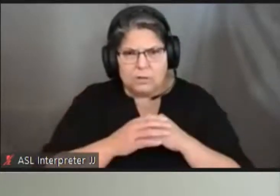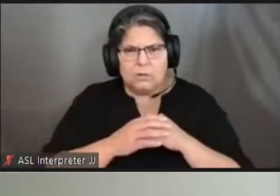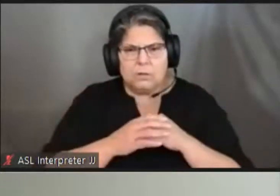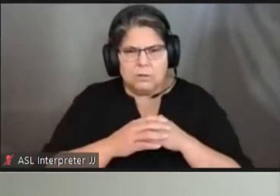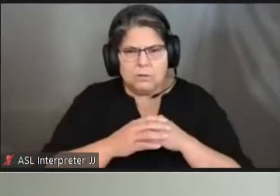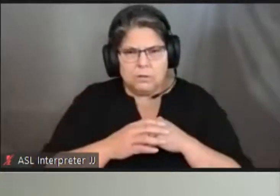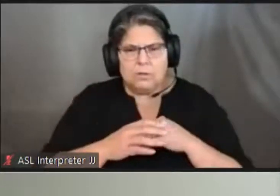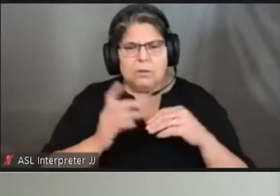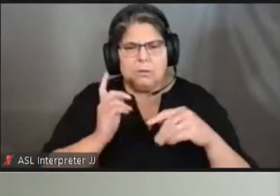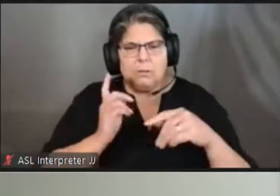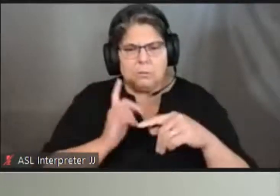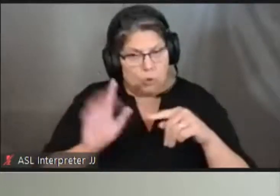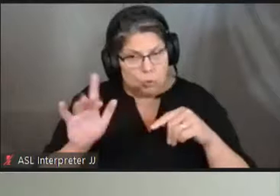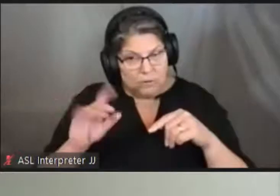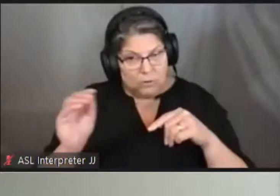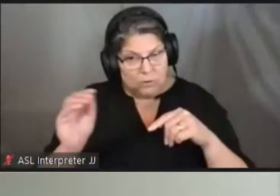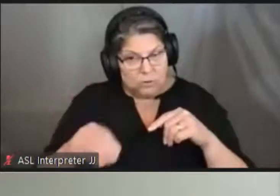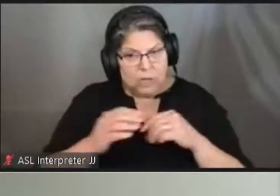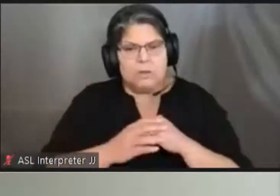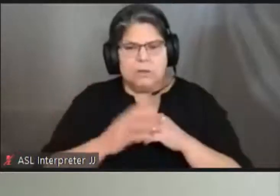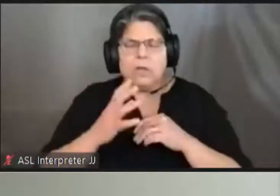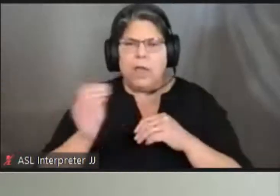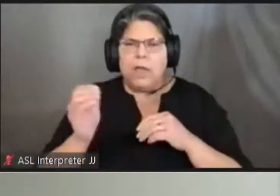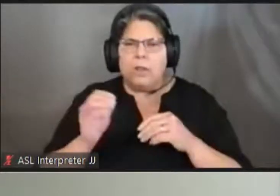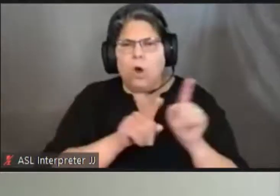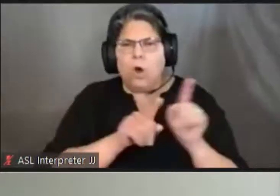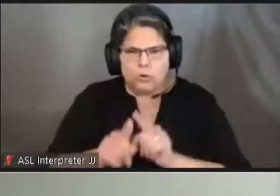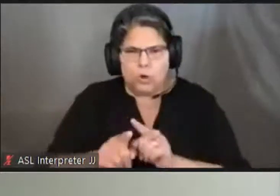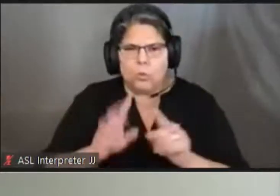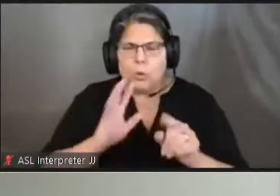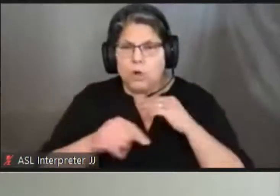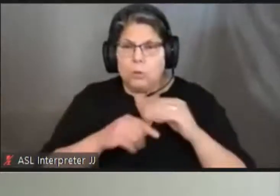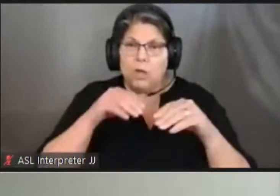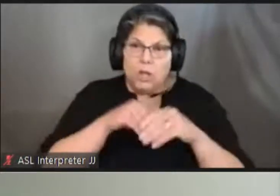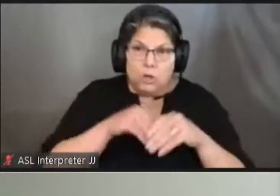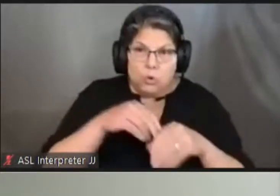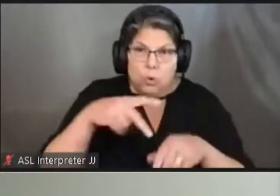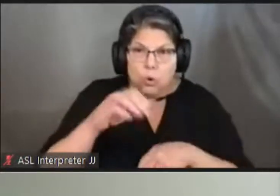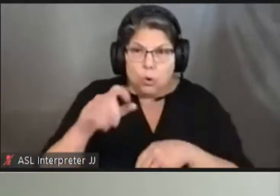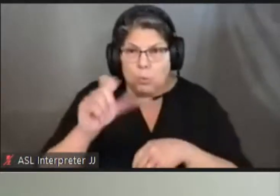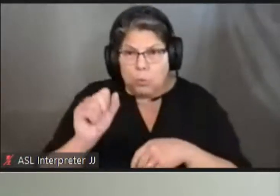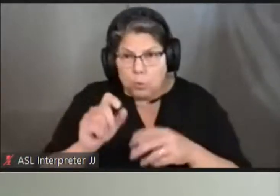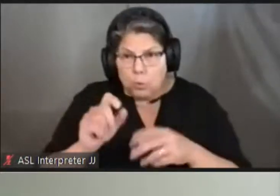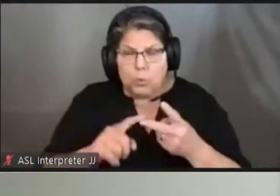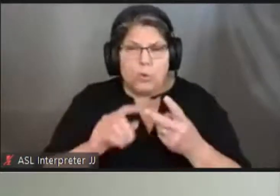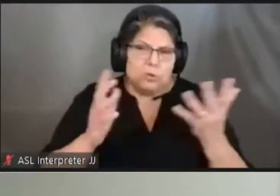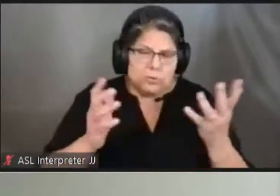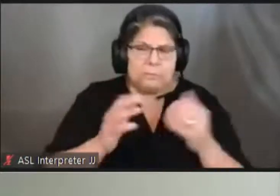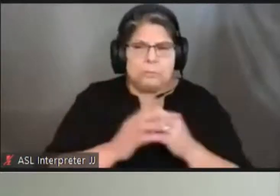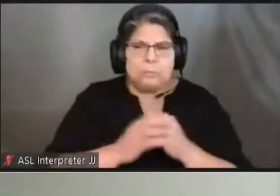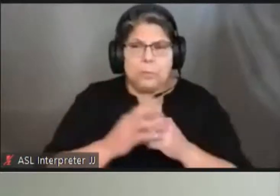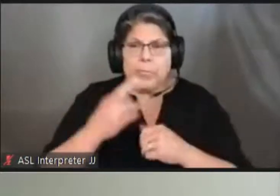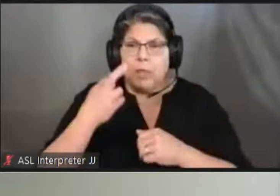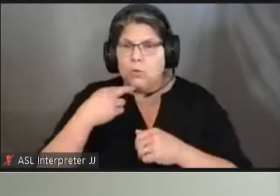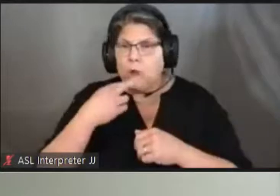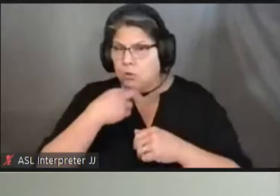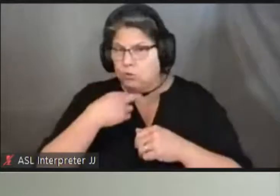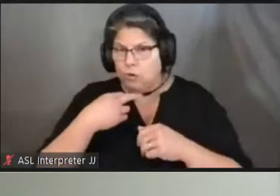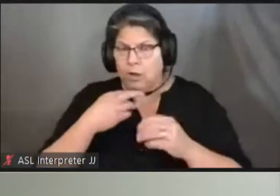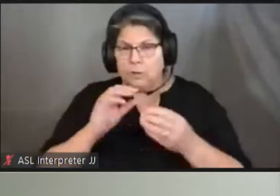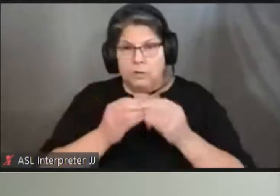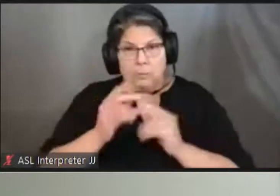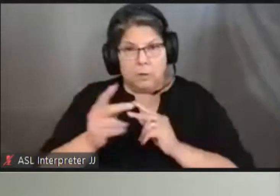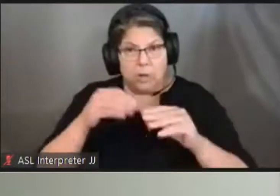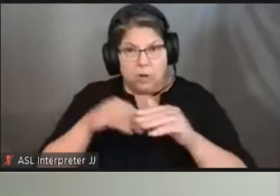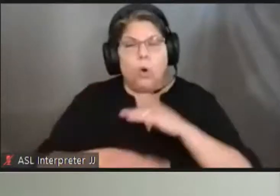indoor pools, and that will be the same for gyms and fitness centers that are freestanding. Restaurants capacity will increase